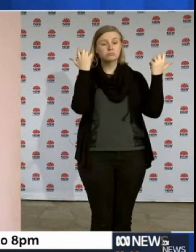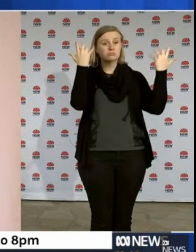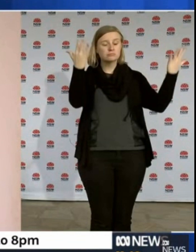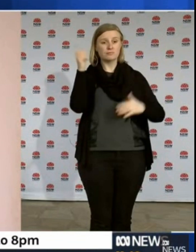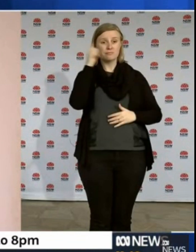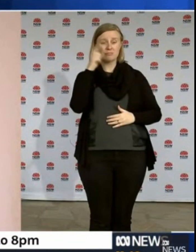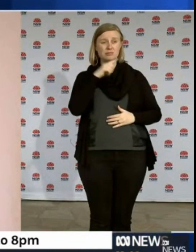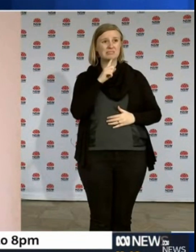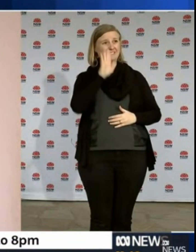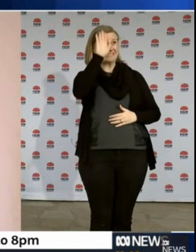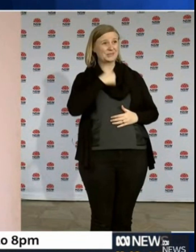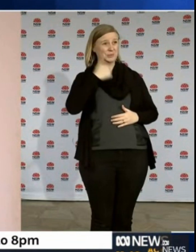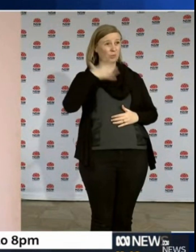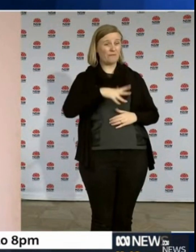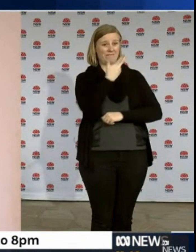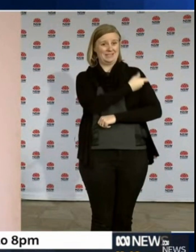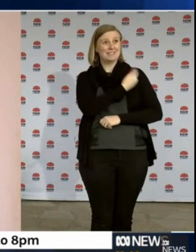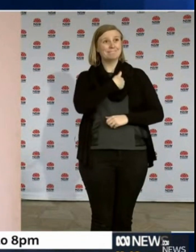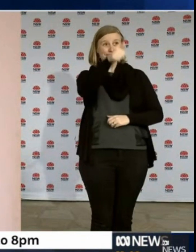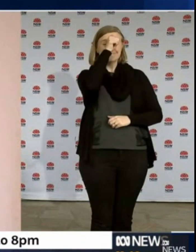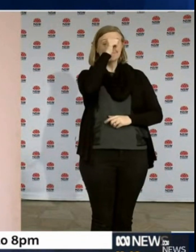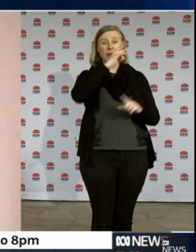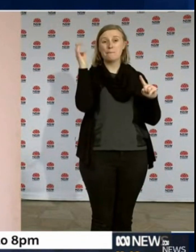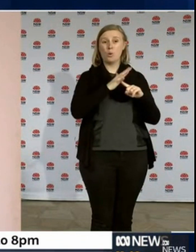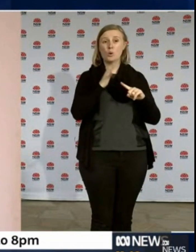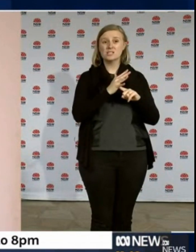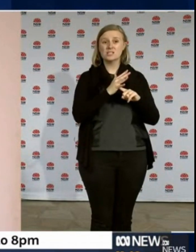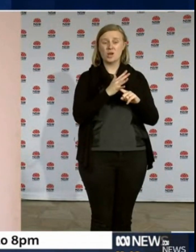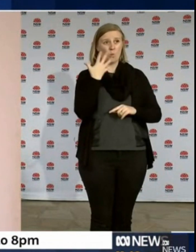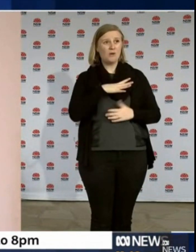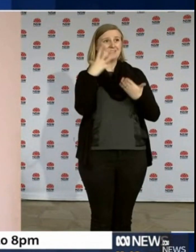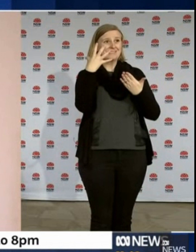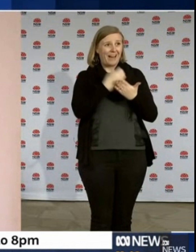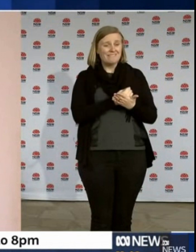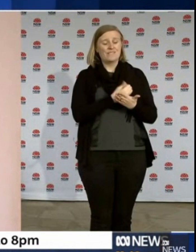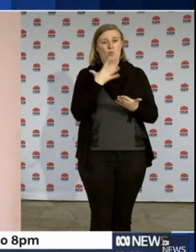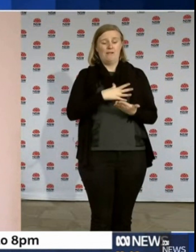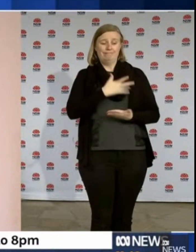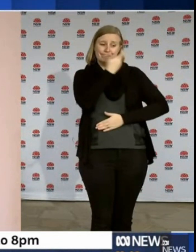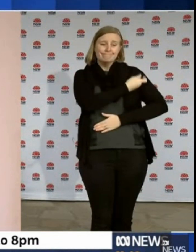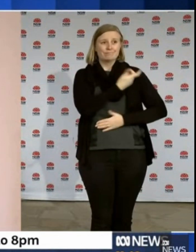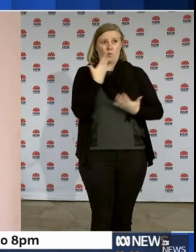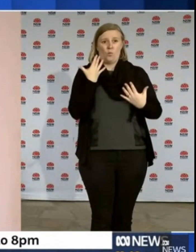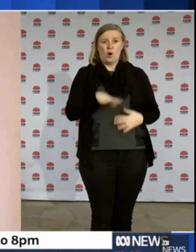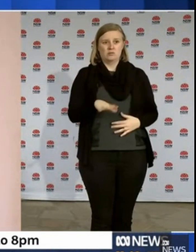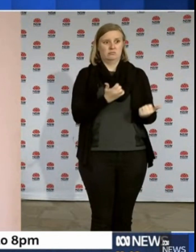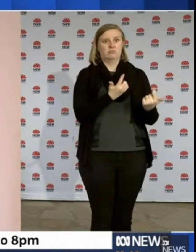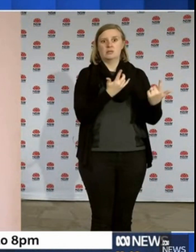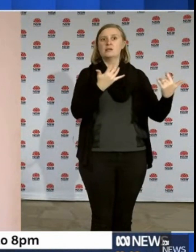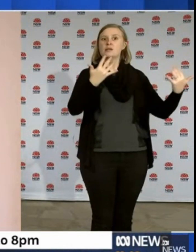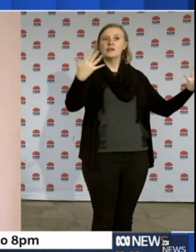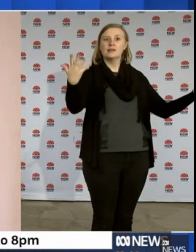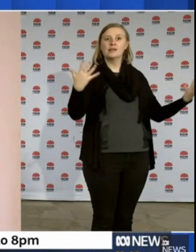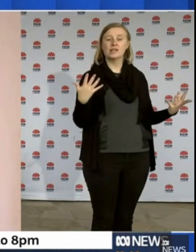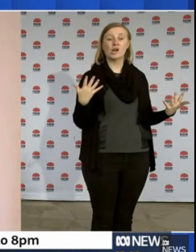of people that are registering, people want the vaccine. They understand how important it is. They want a safe vaccine. They want to get vaccinated.